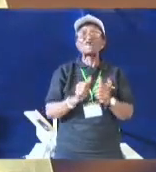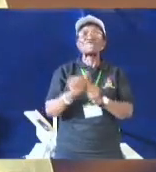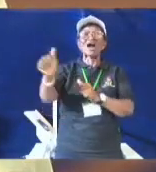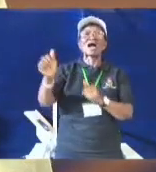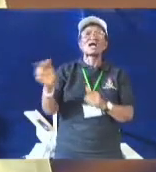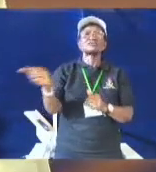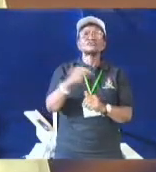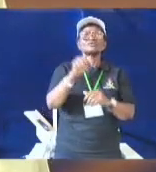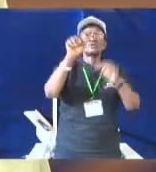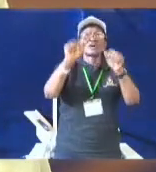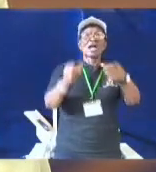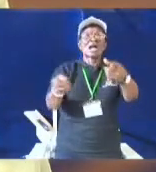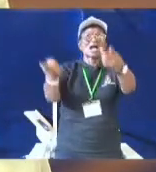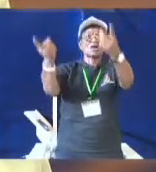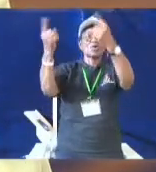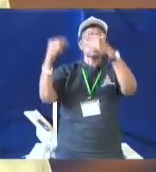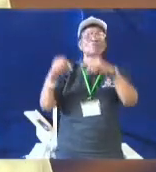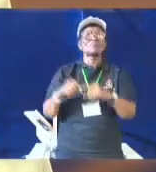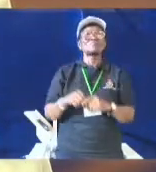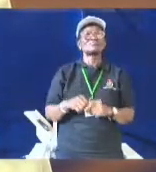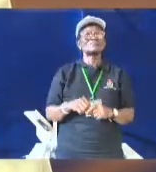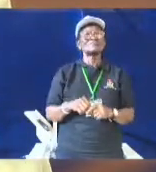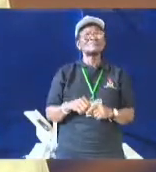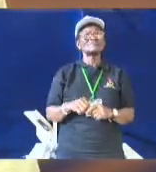and no further.